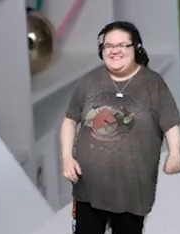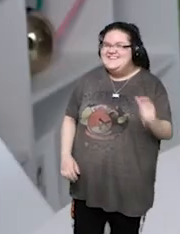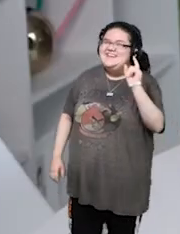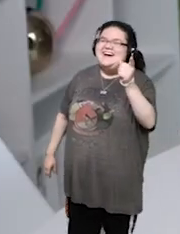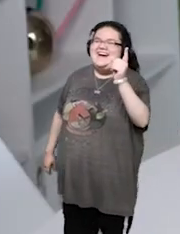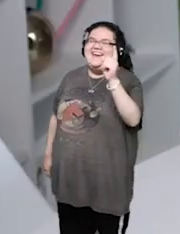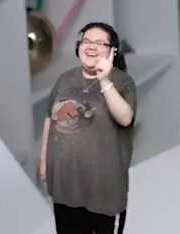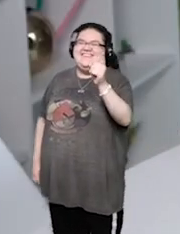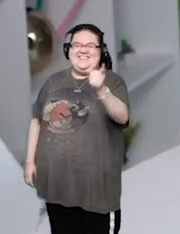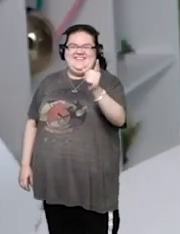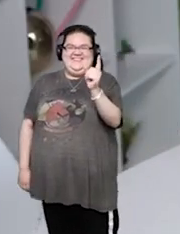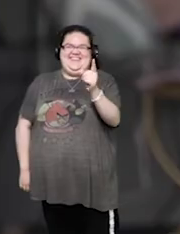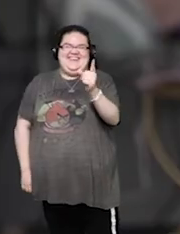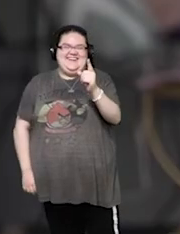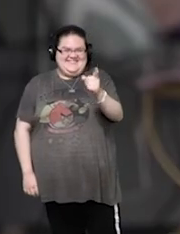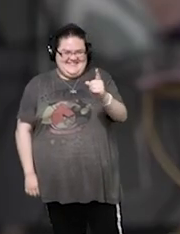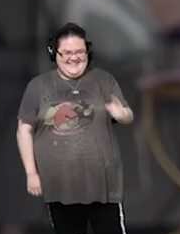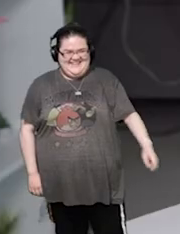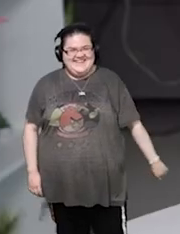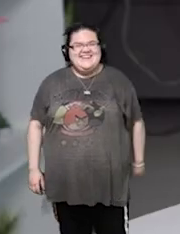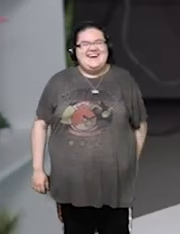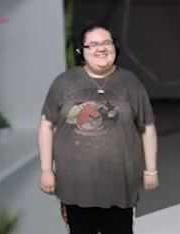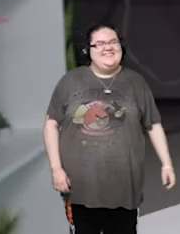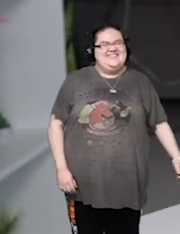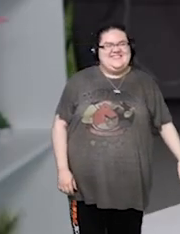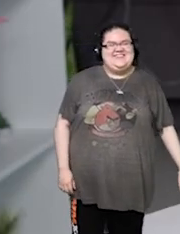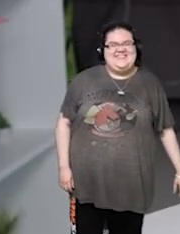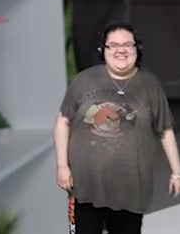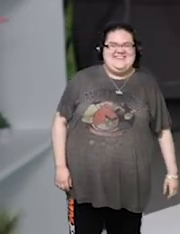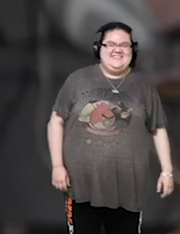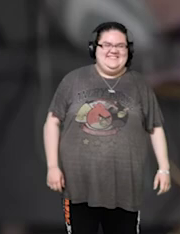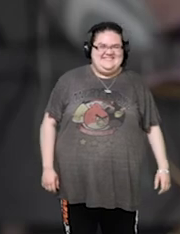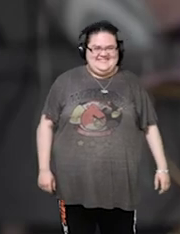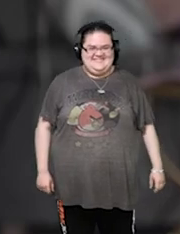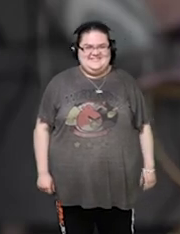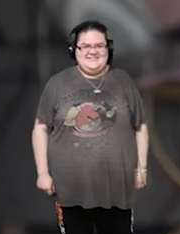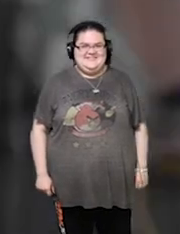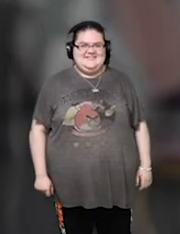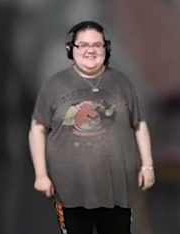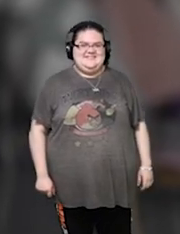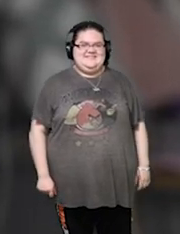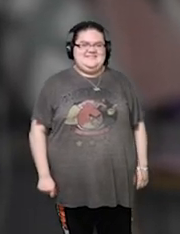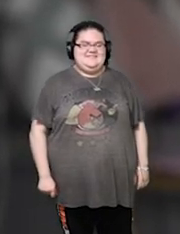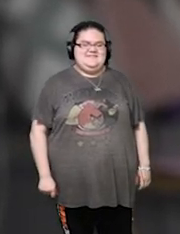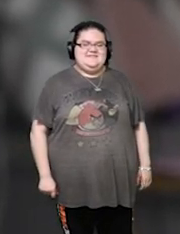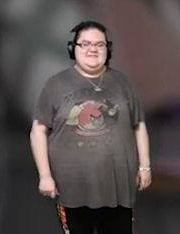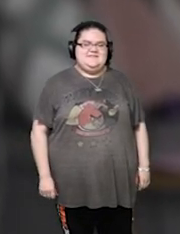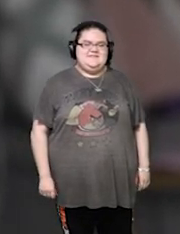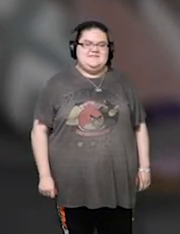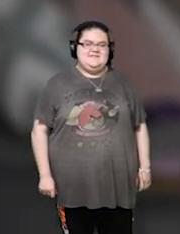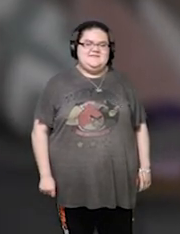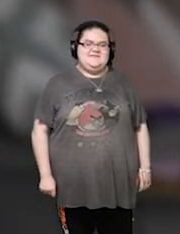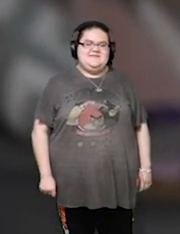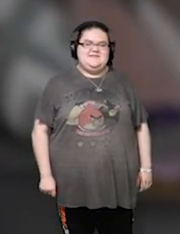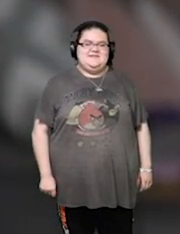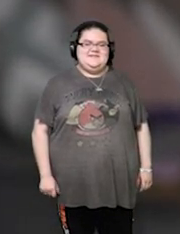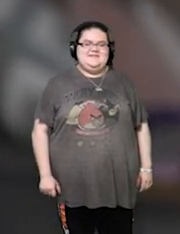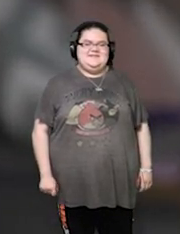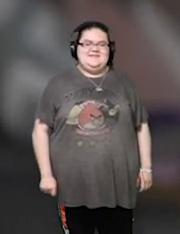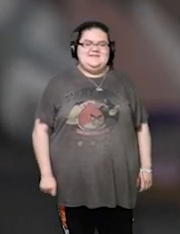No. Professor Peppy. Got a mix of both here now. Not too shabby. Well, this one feels like a carpet. Kinder